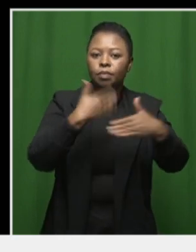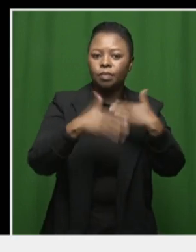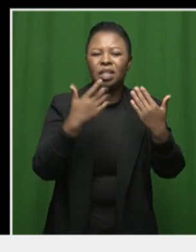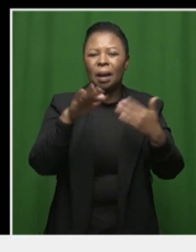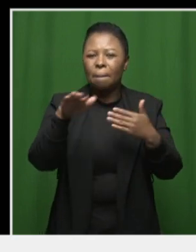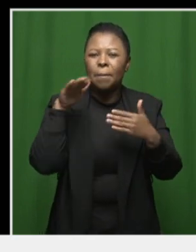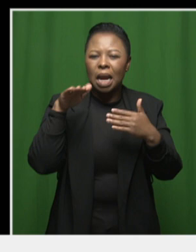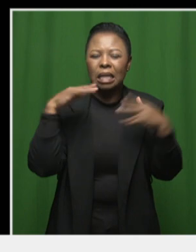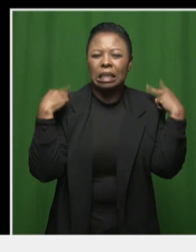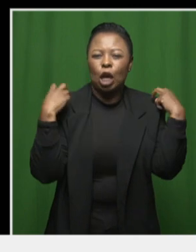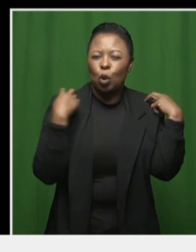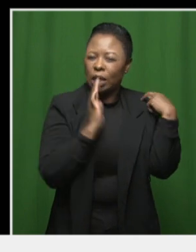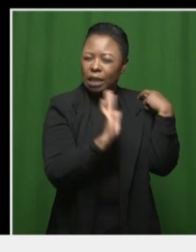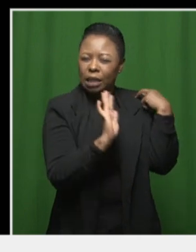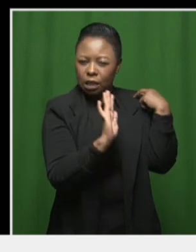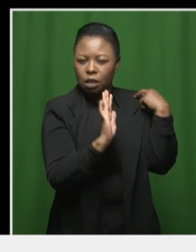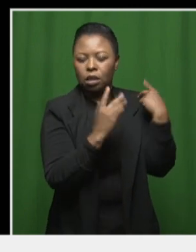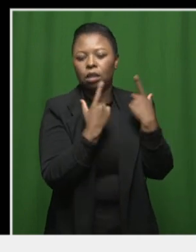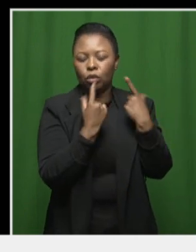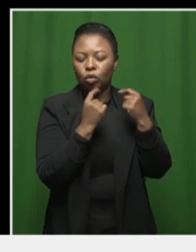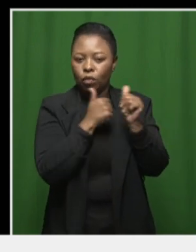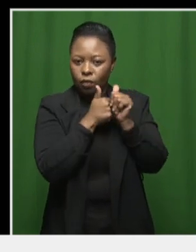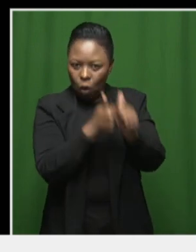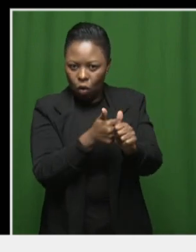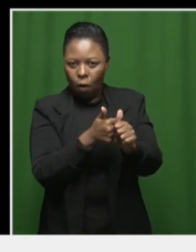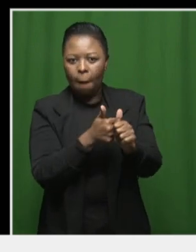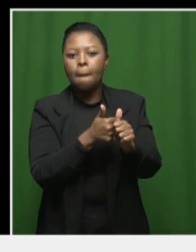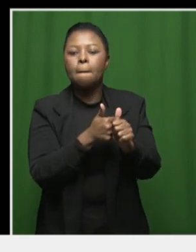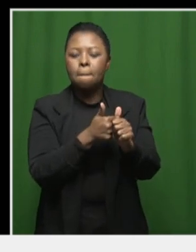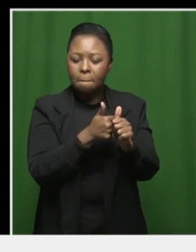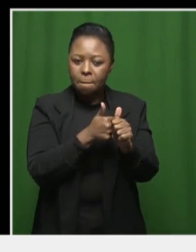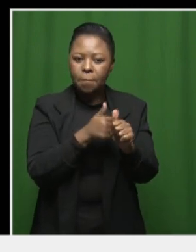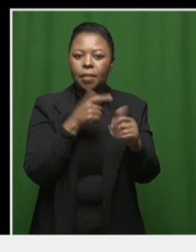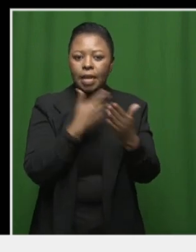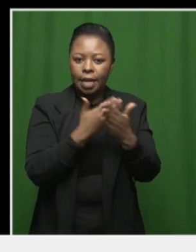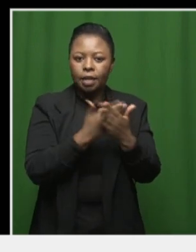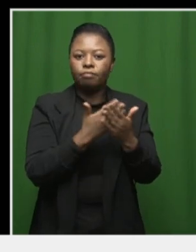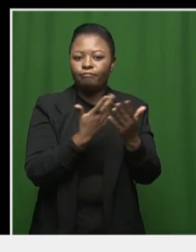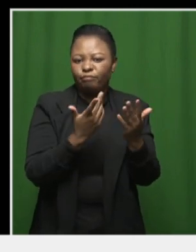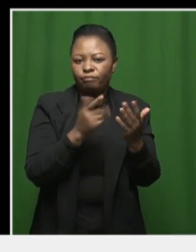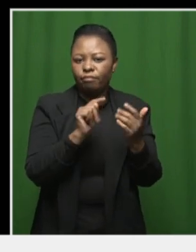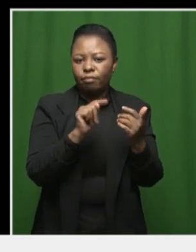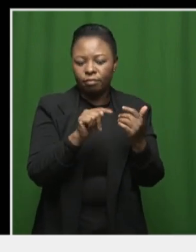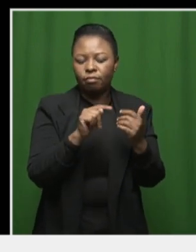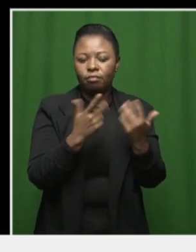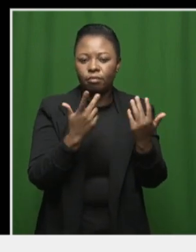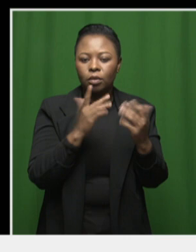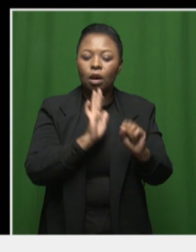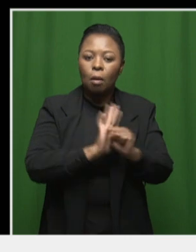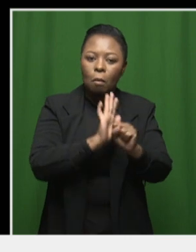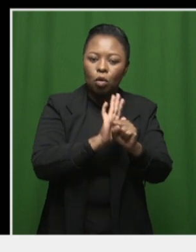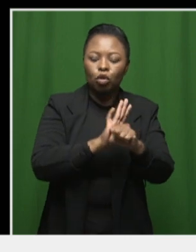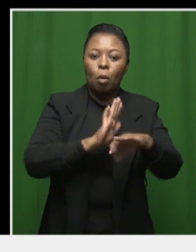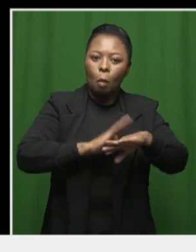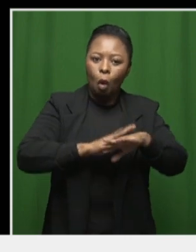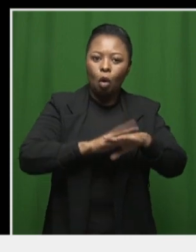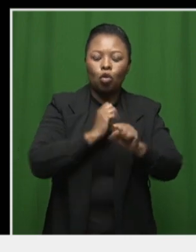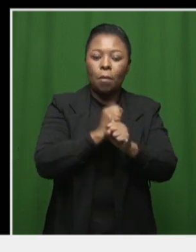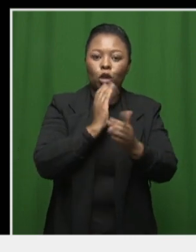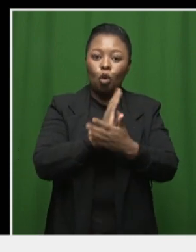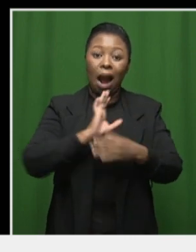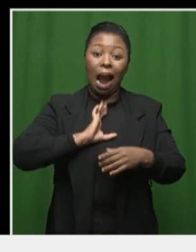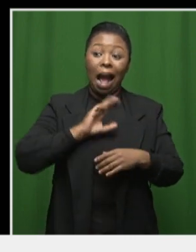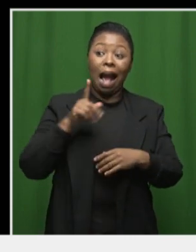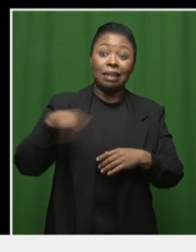banking-grade security, and, it's as safe and secure as it's always been, right? So we're pushing forward and making sure our